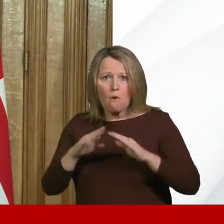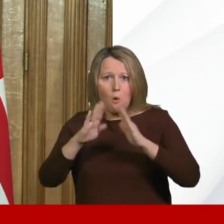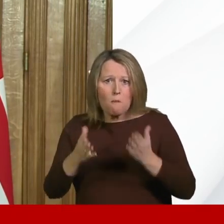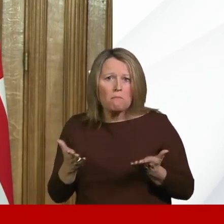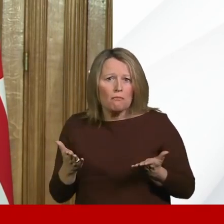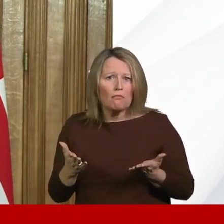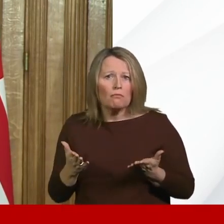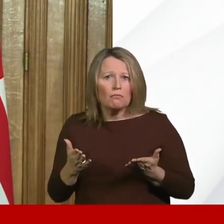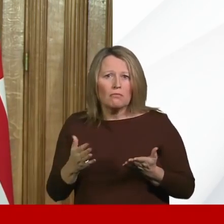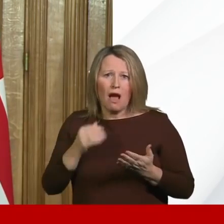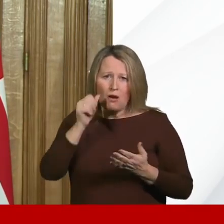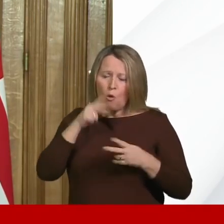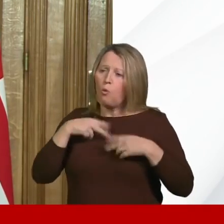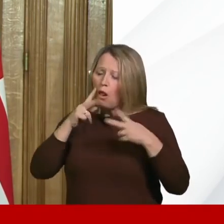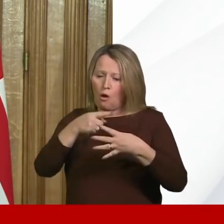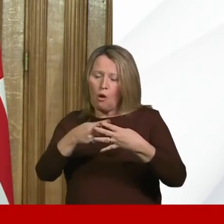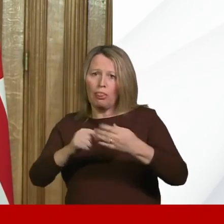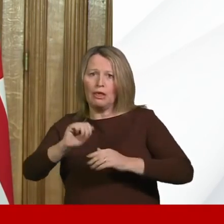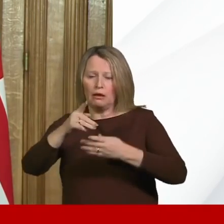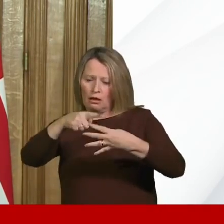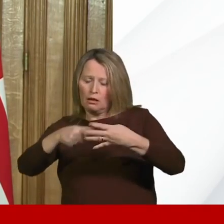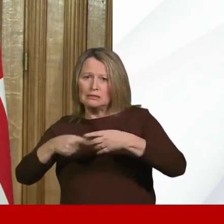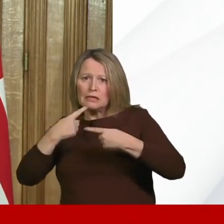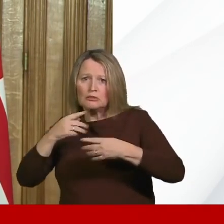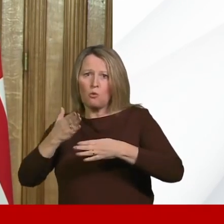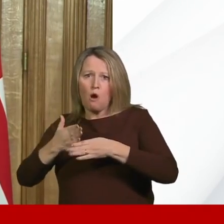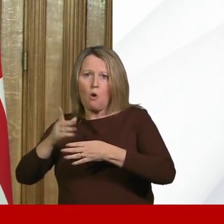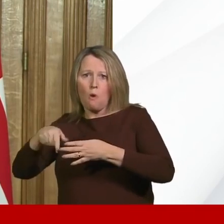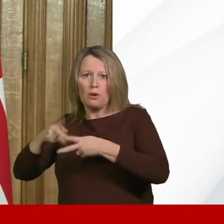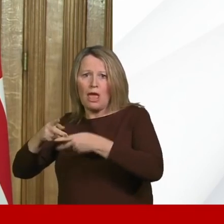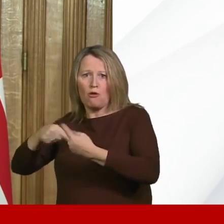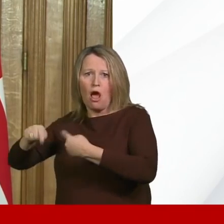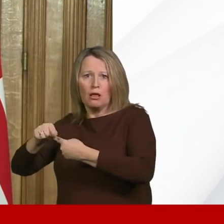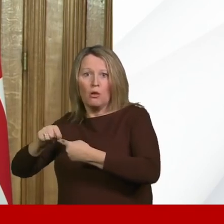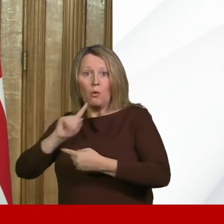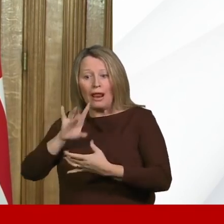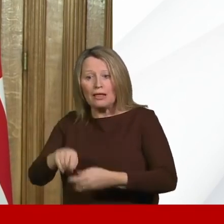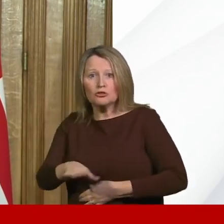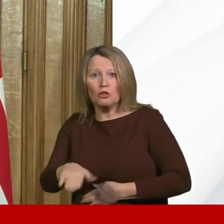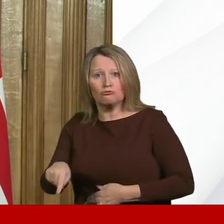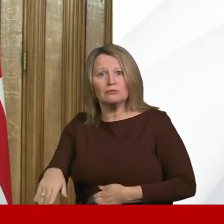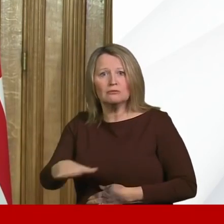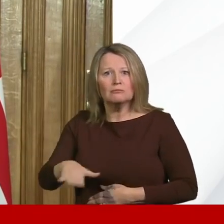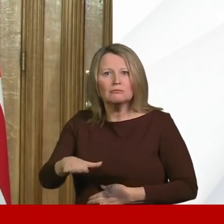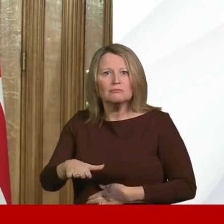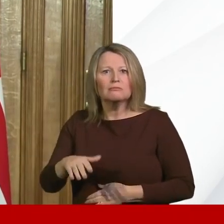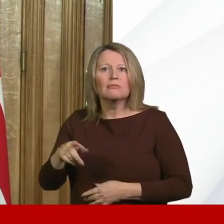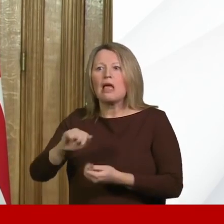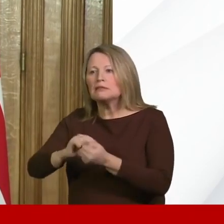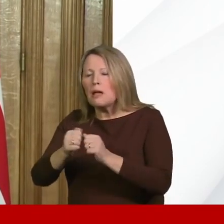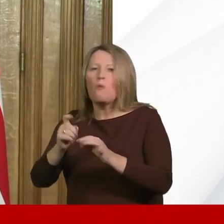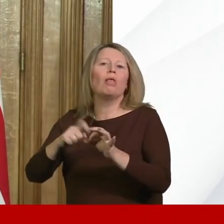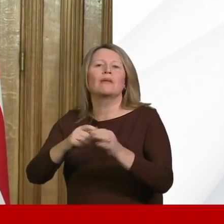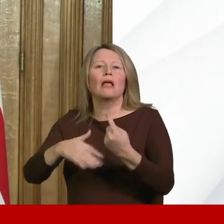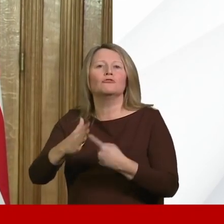not impeded as a result of the decisions we're having to take now about their schools. So they will get, we will make sure that in time they get the